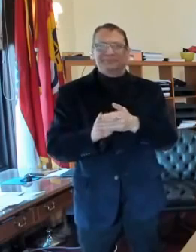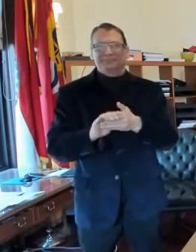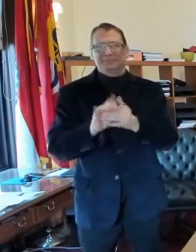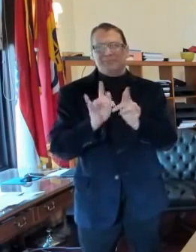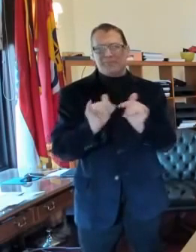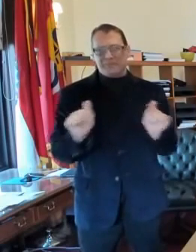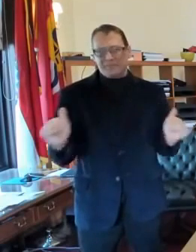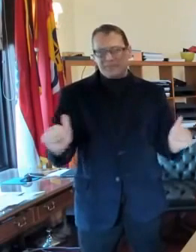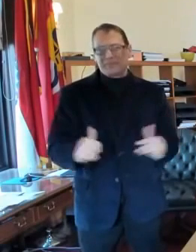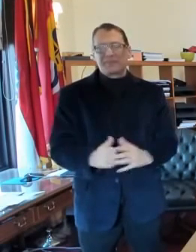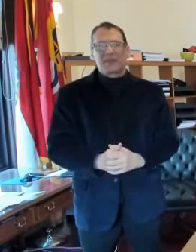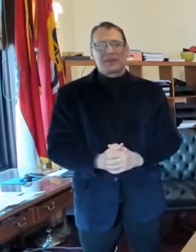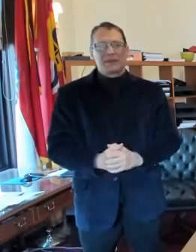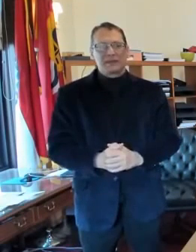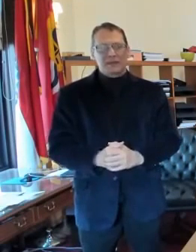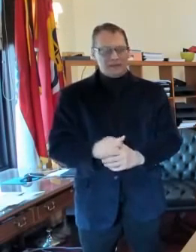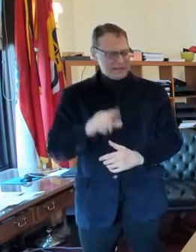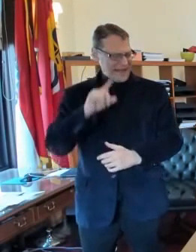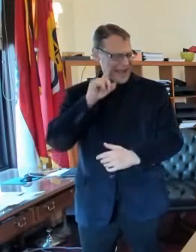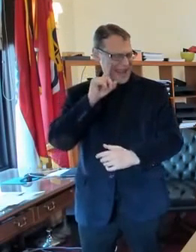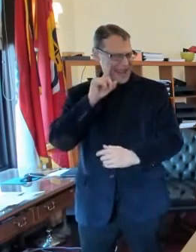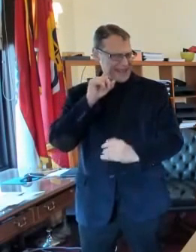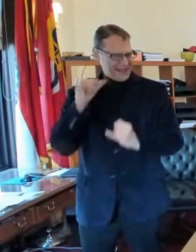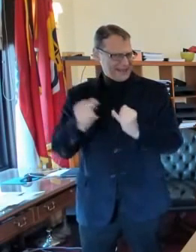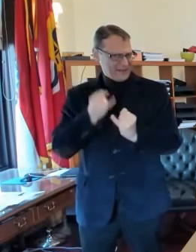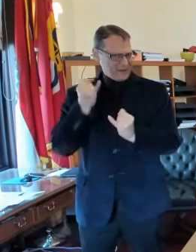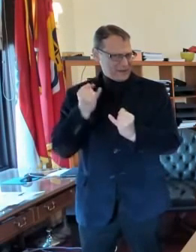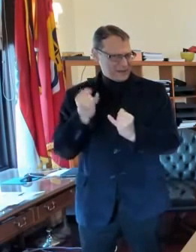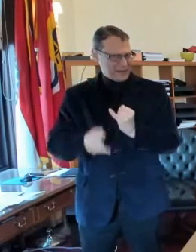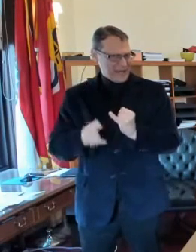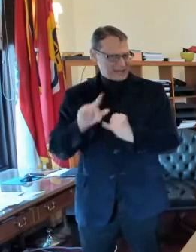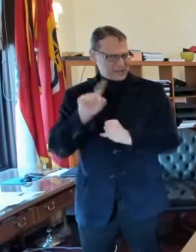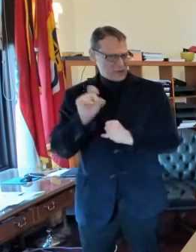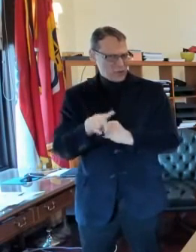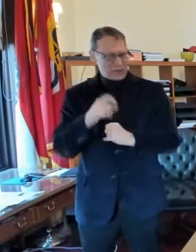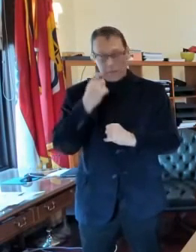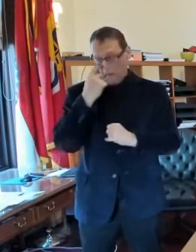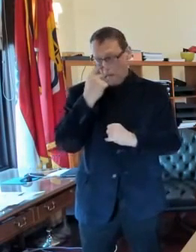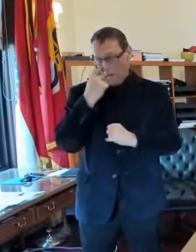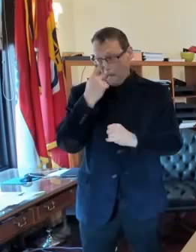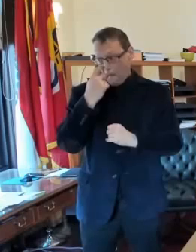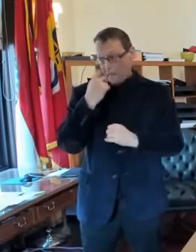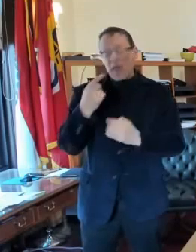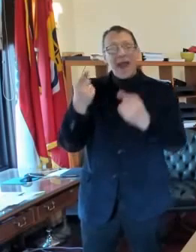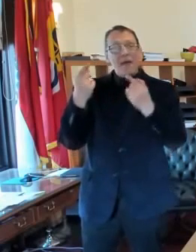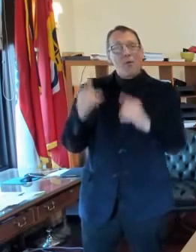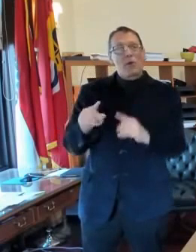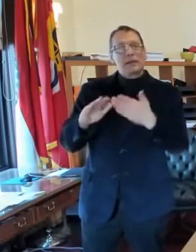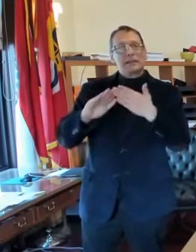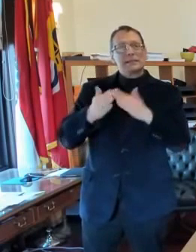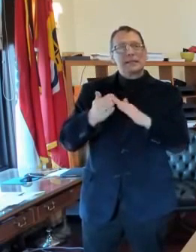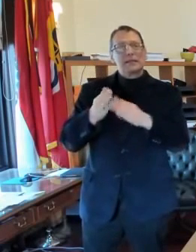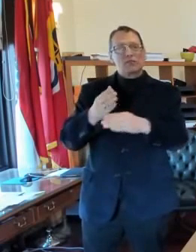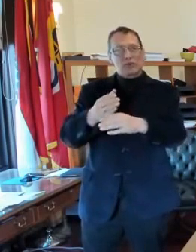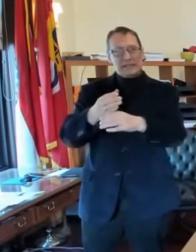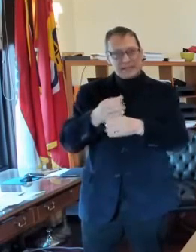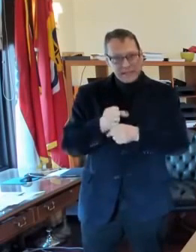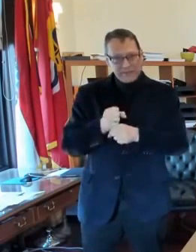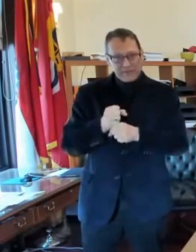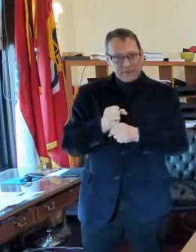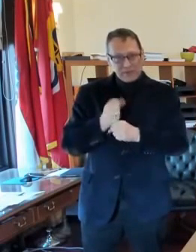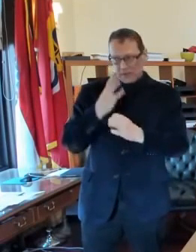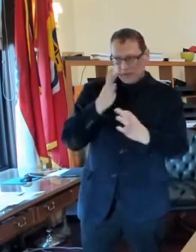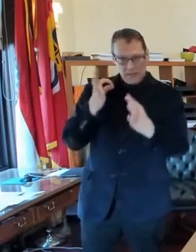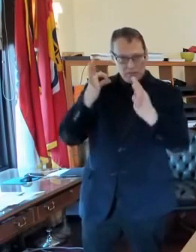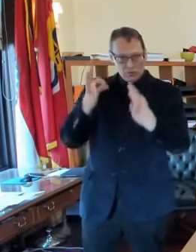etc. And I think our last new question so far is, when the city does receive vaccines, do we get to determine